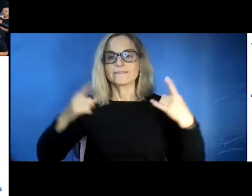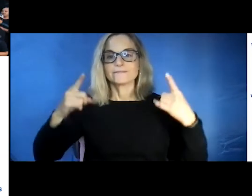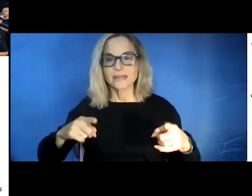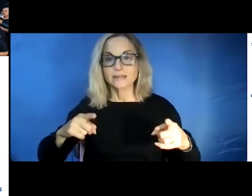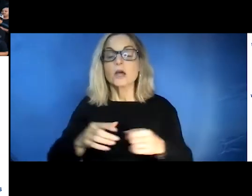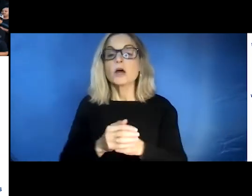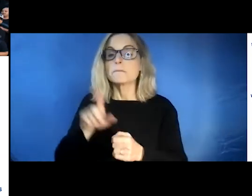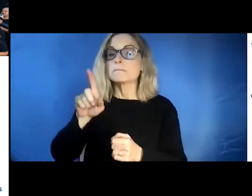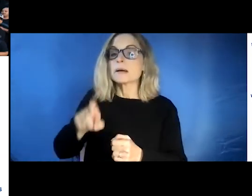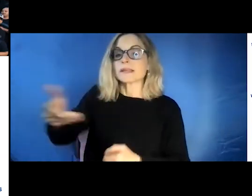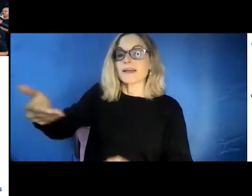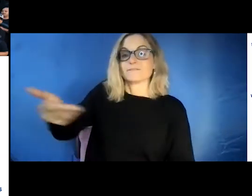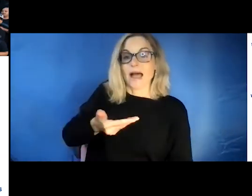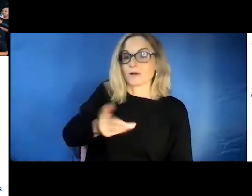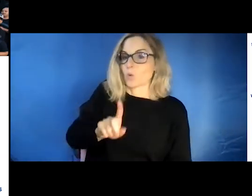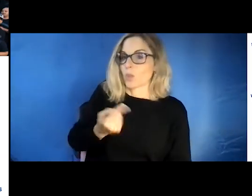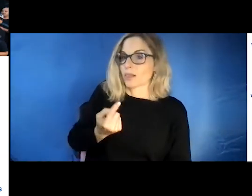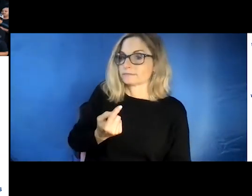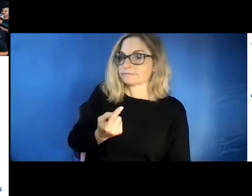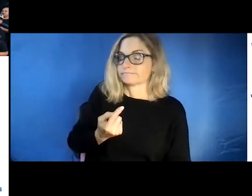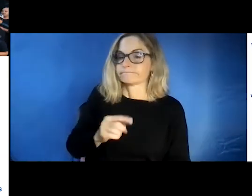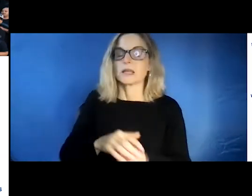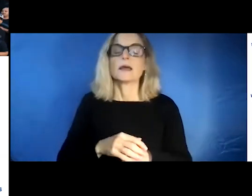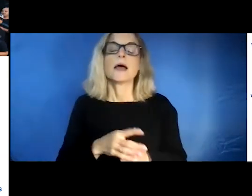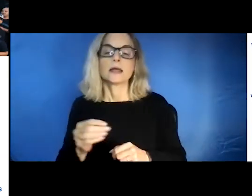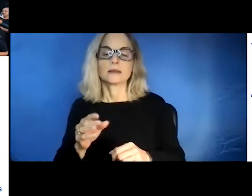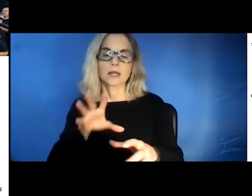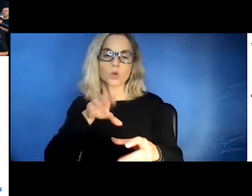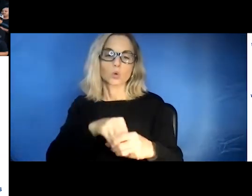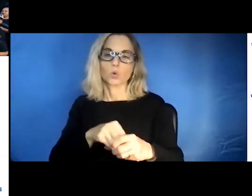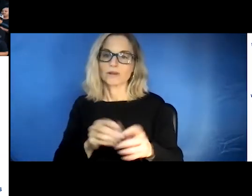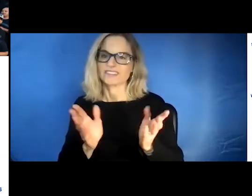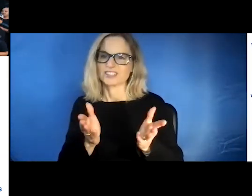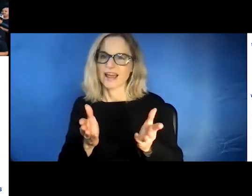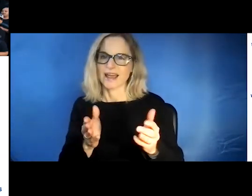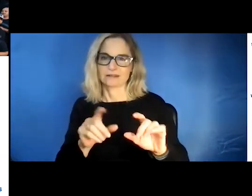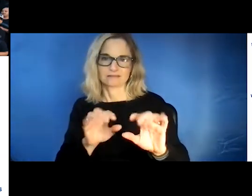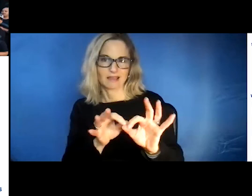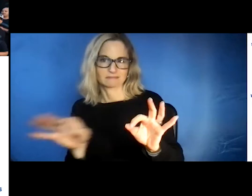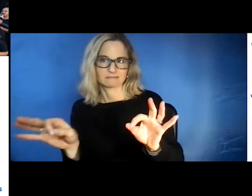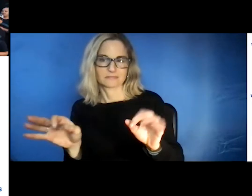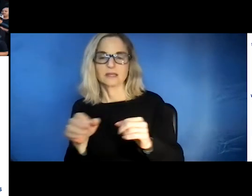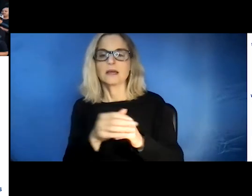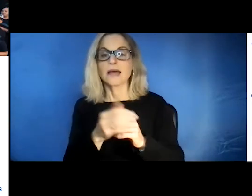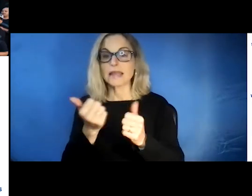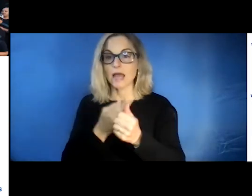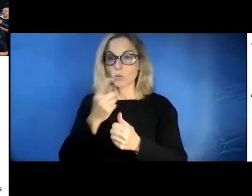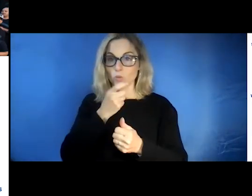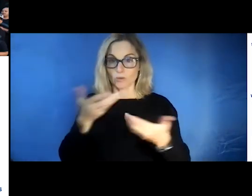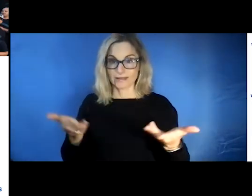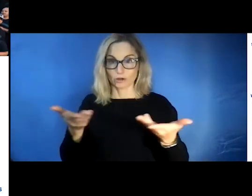screen. We're also going to put that in the chat. That will also go out in an email to everyone who's registered for this event